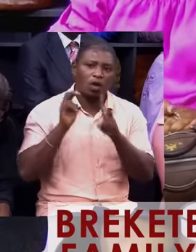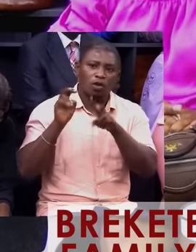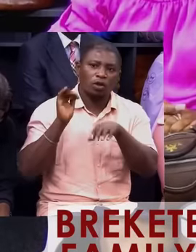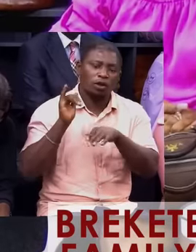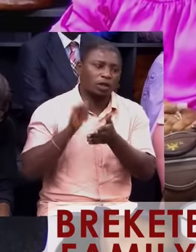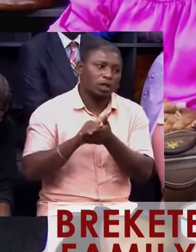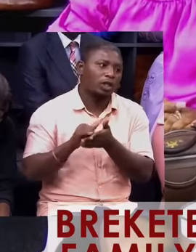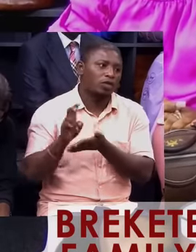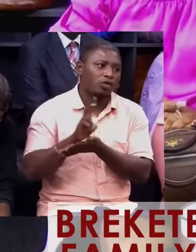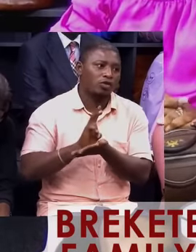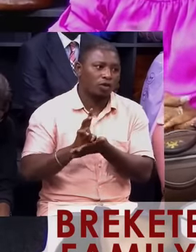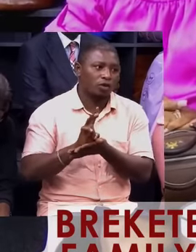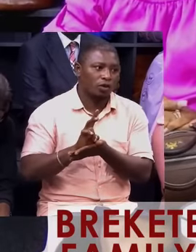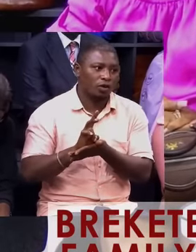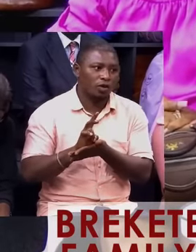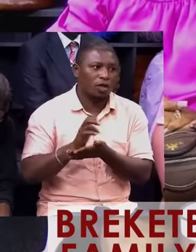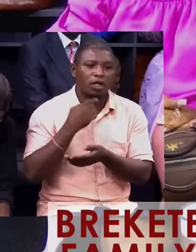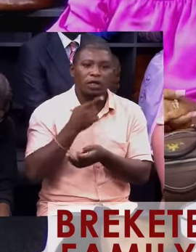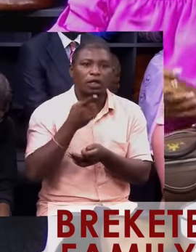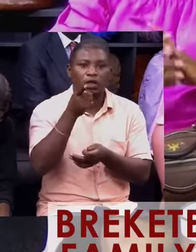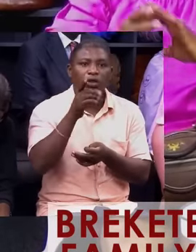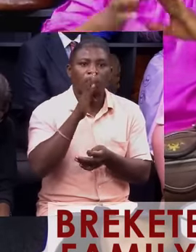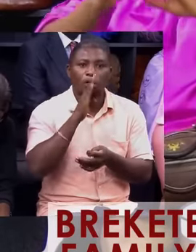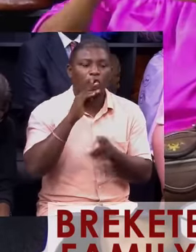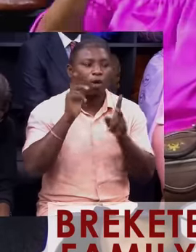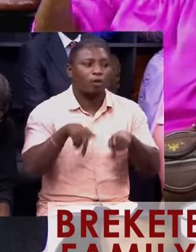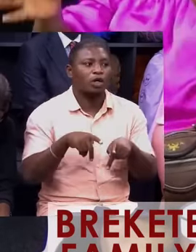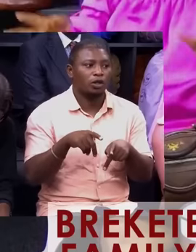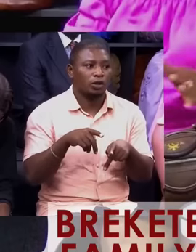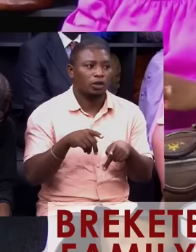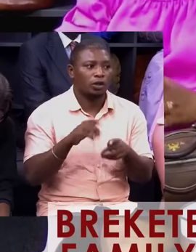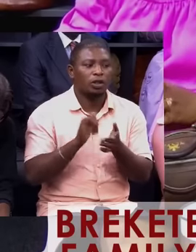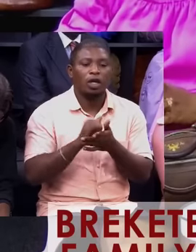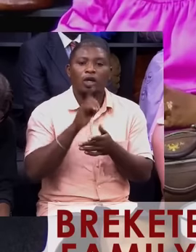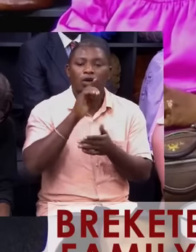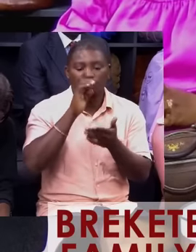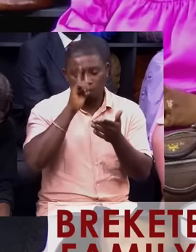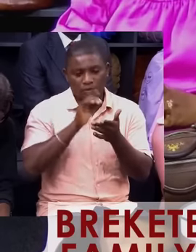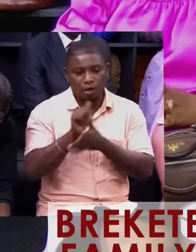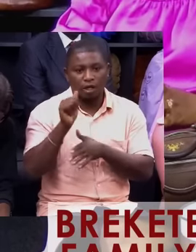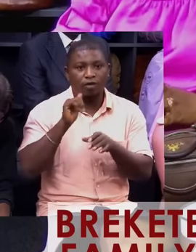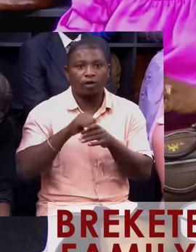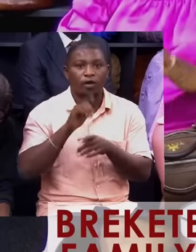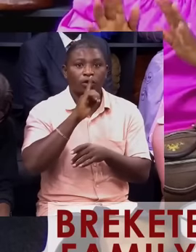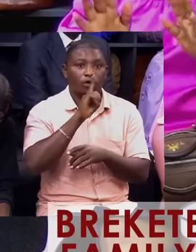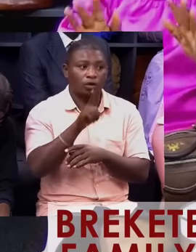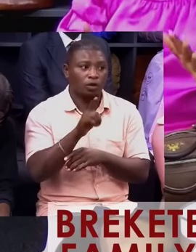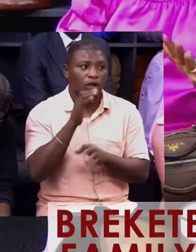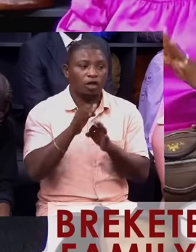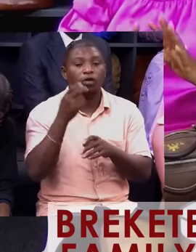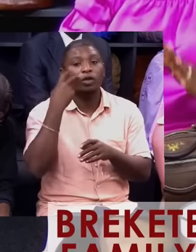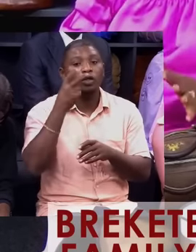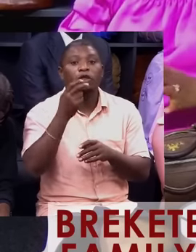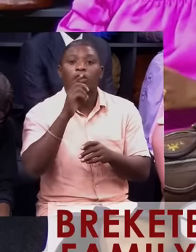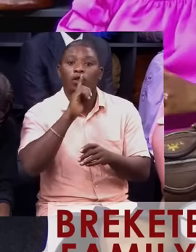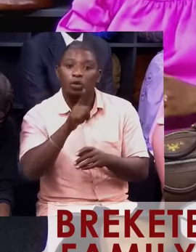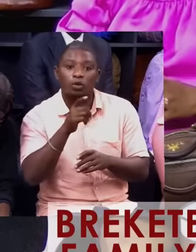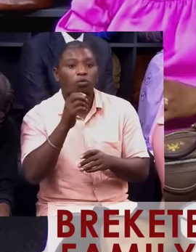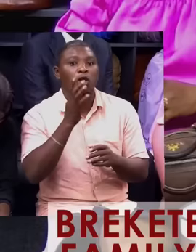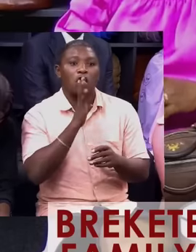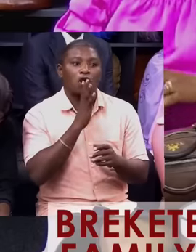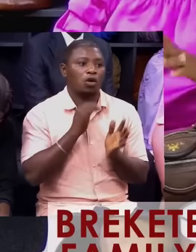video I say you be person way you believe in truth if you see truth you they